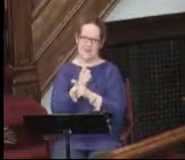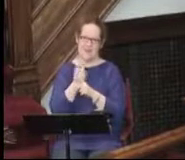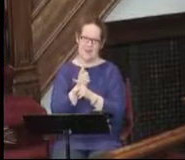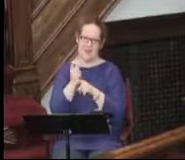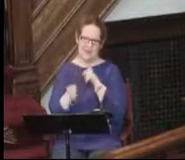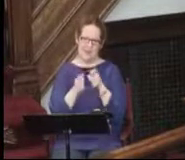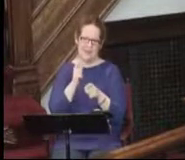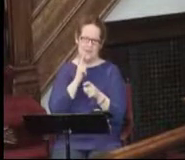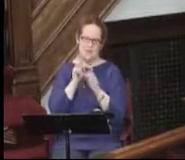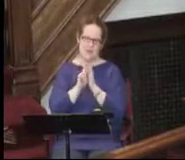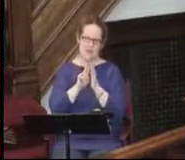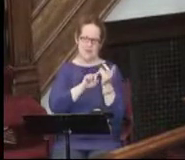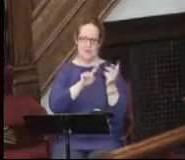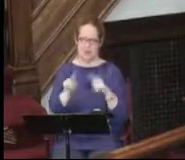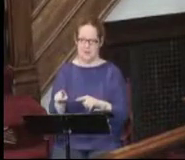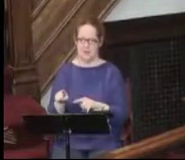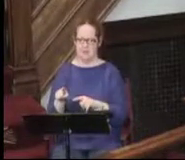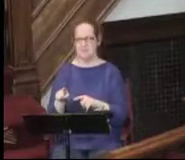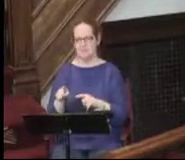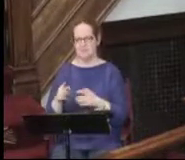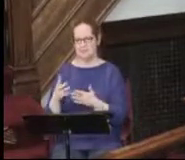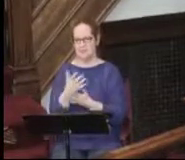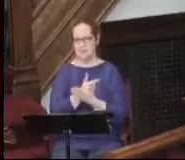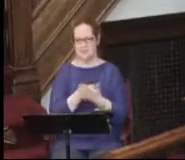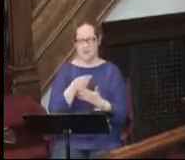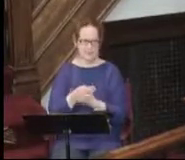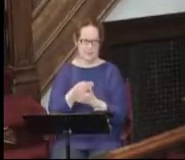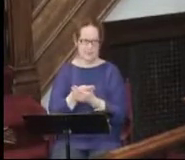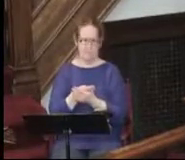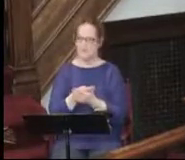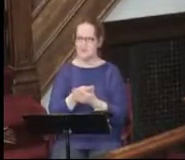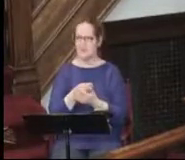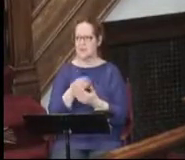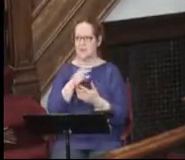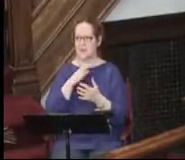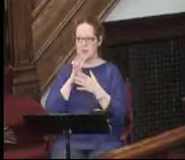few moments, the ushers will come by to receive your regular offerings and your